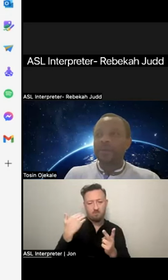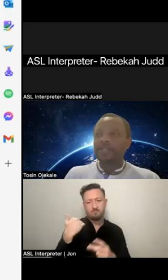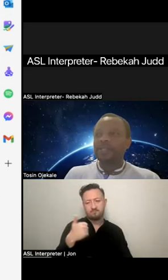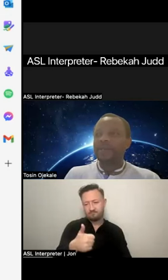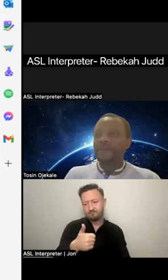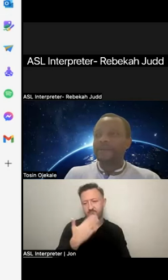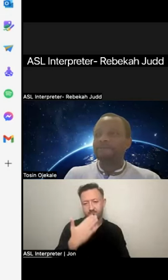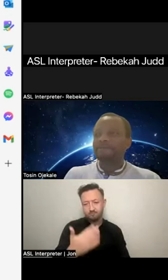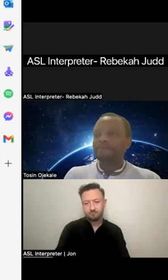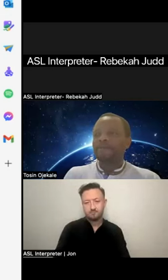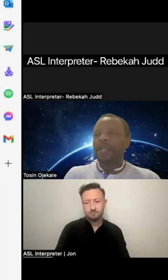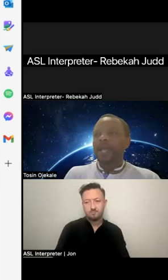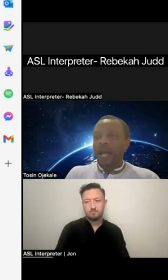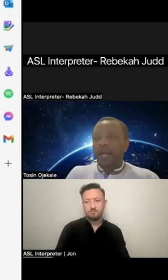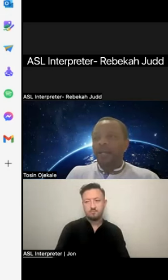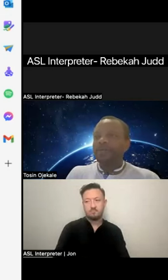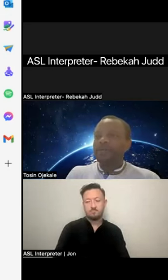before. Great.